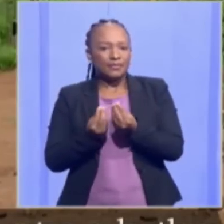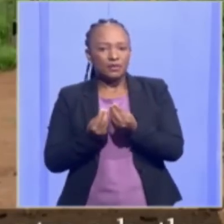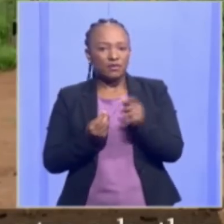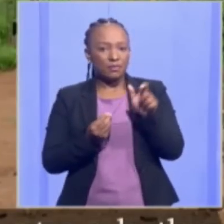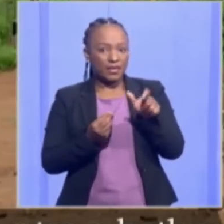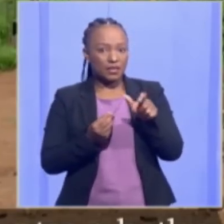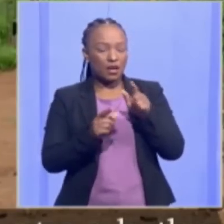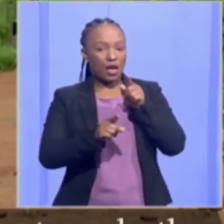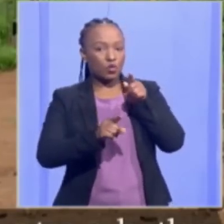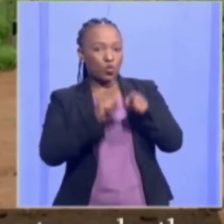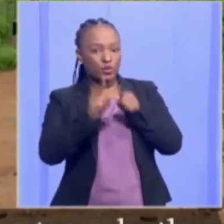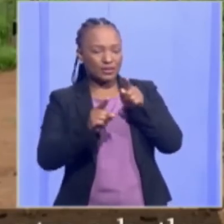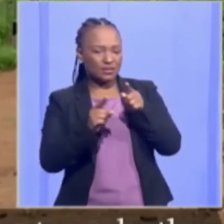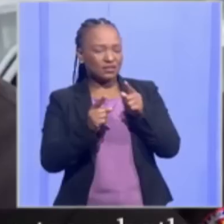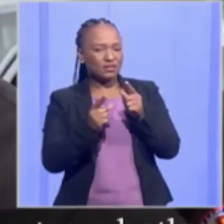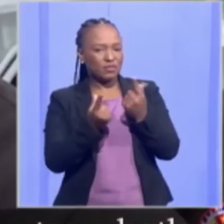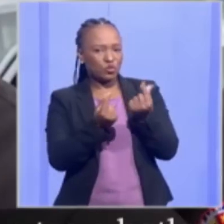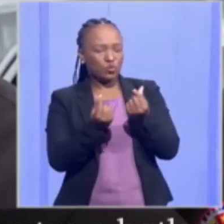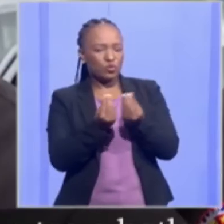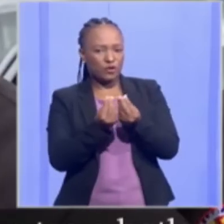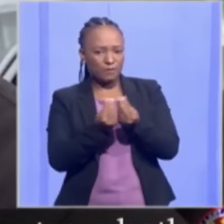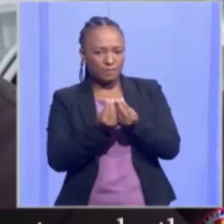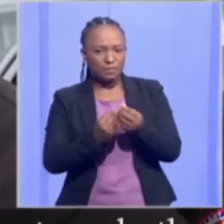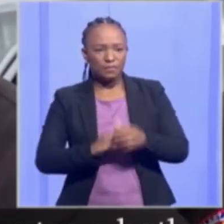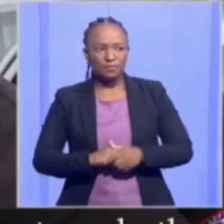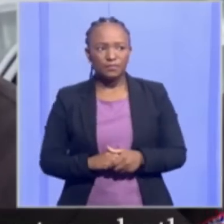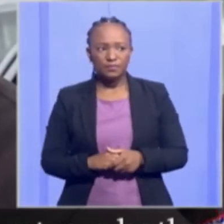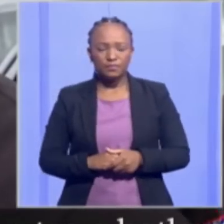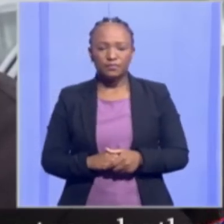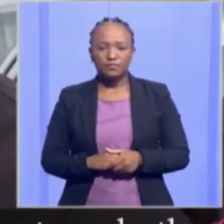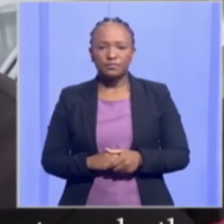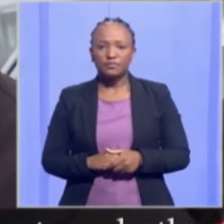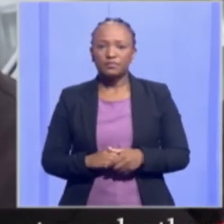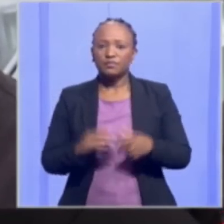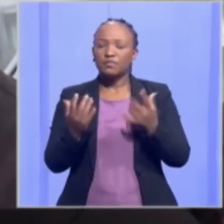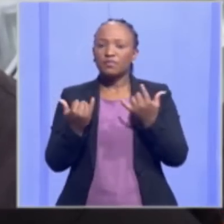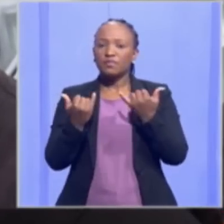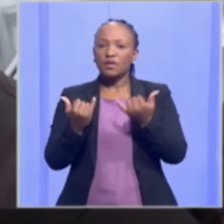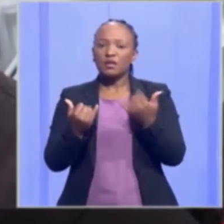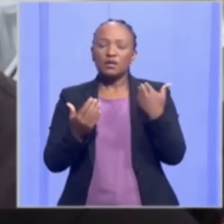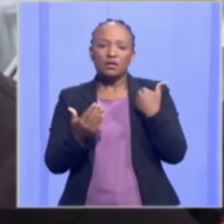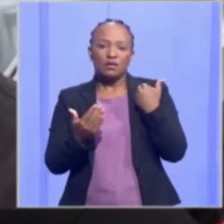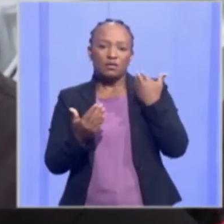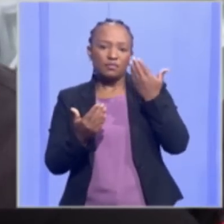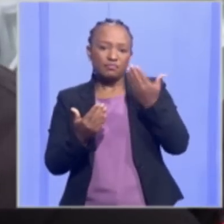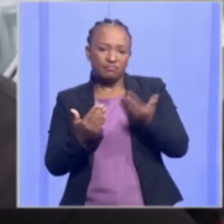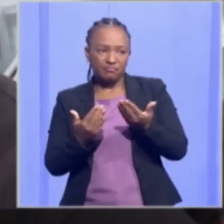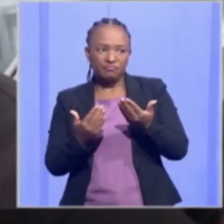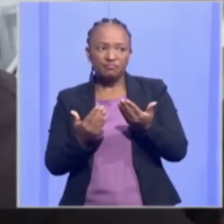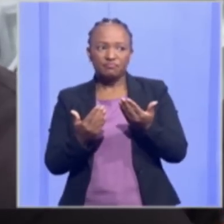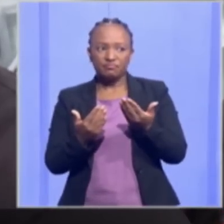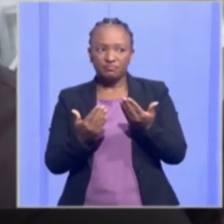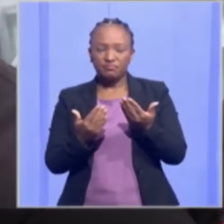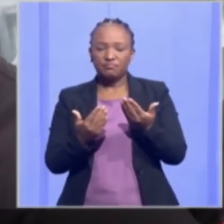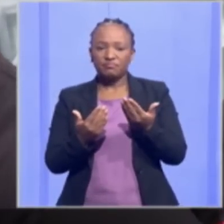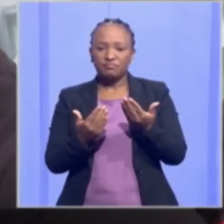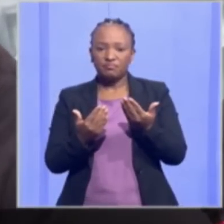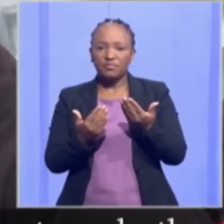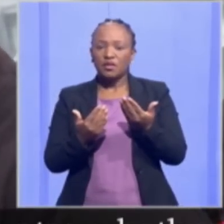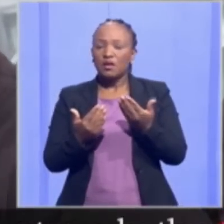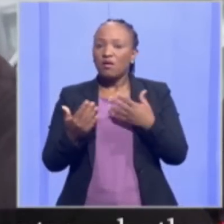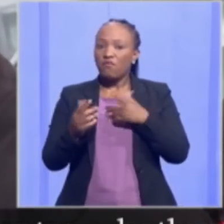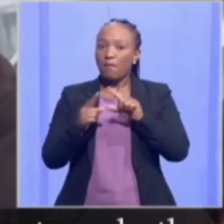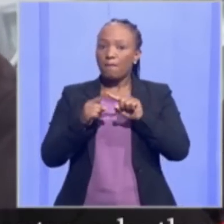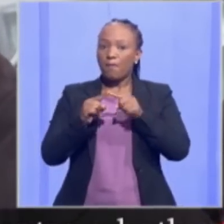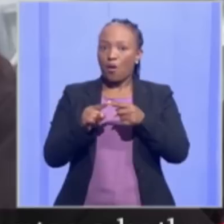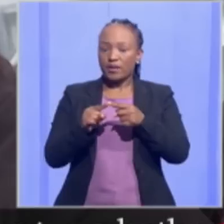mmelaellwa. I think the law enforcement, they know what to do. At this point in time, from our point of